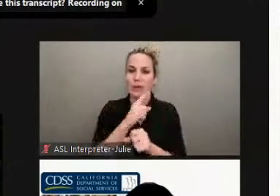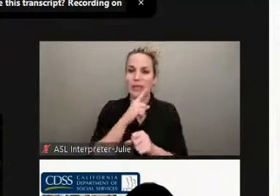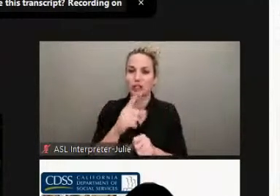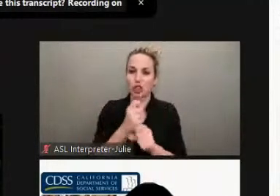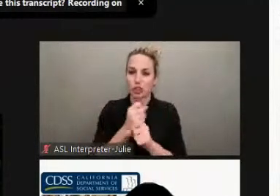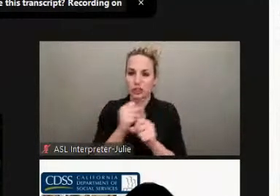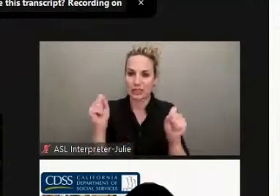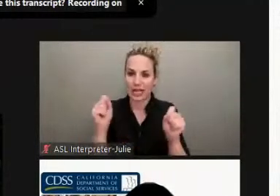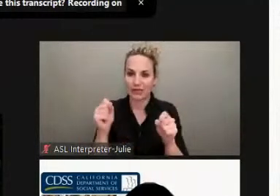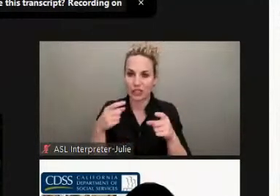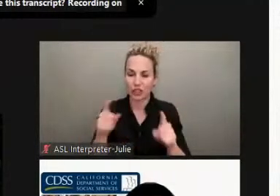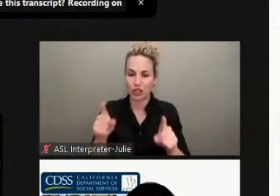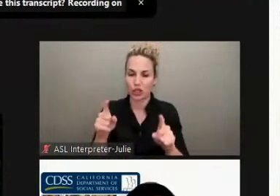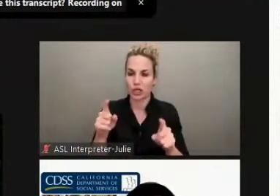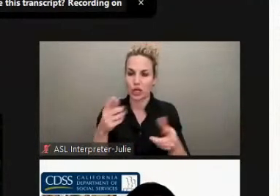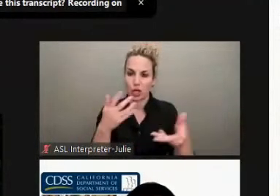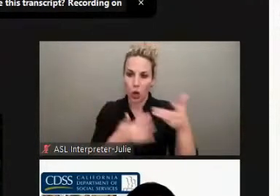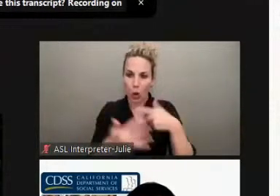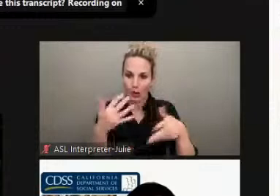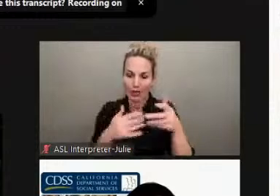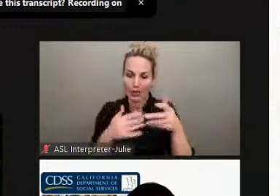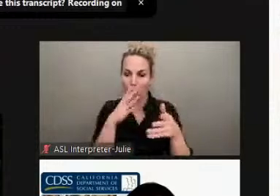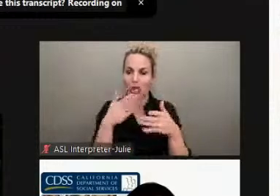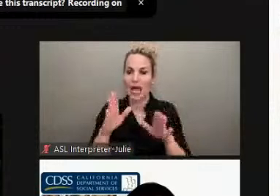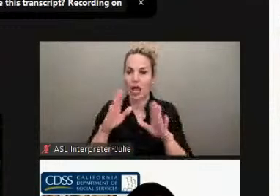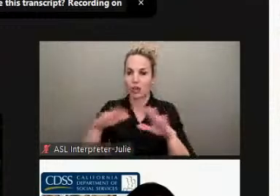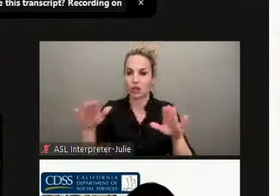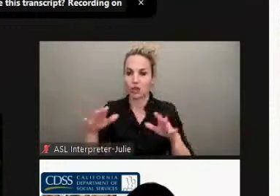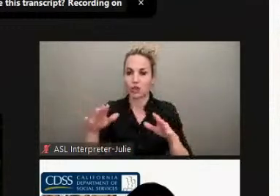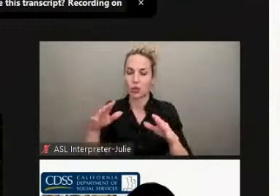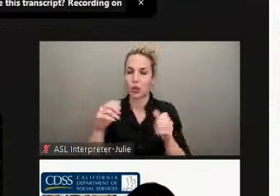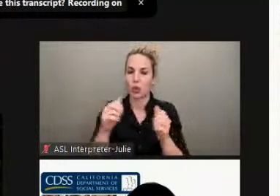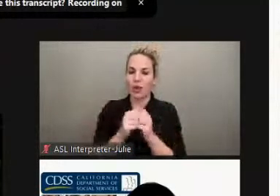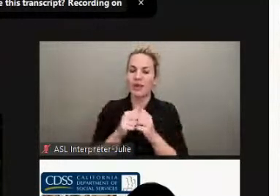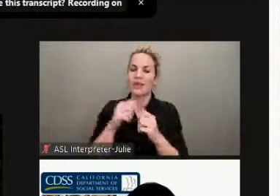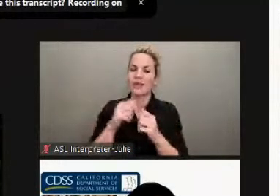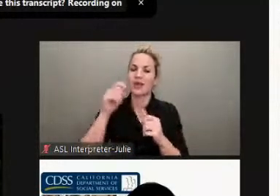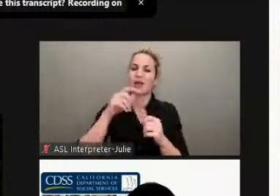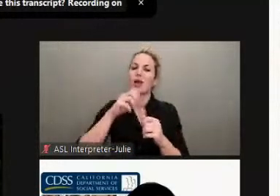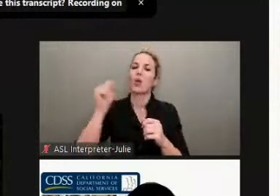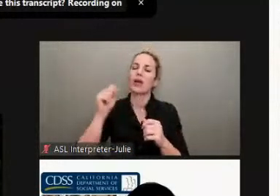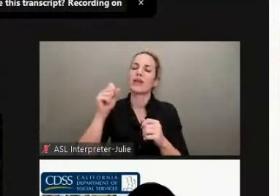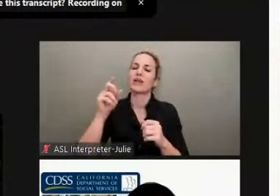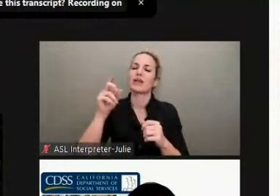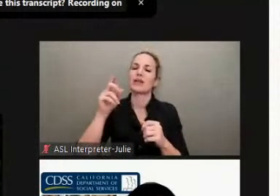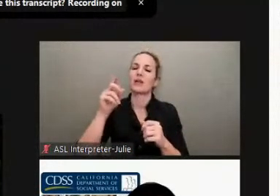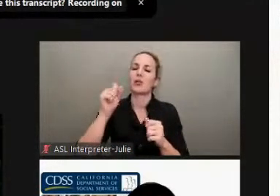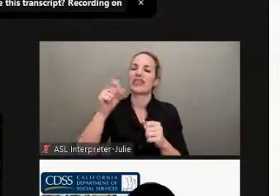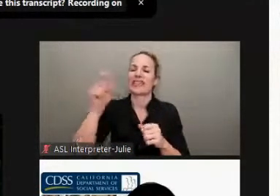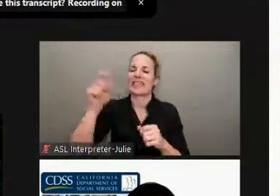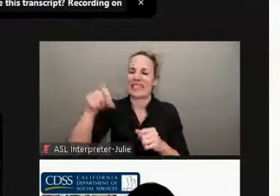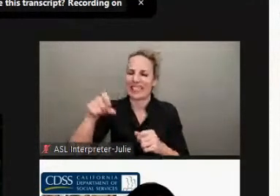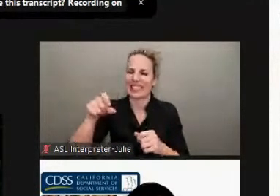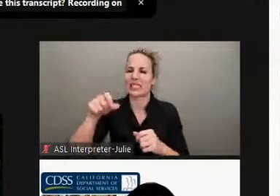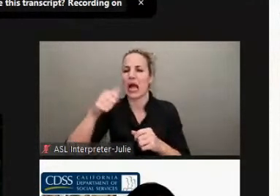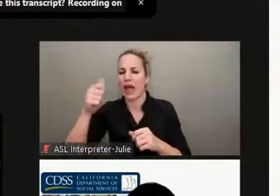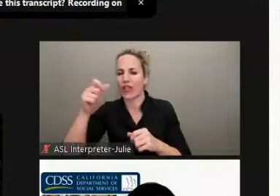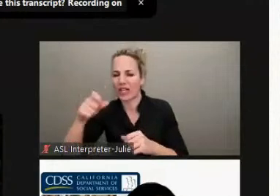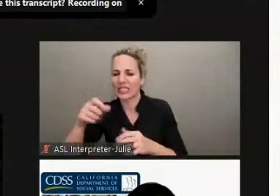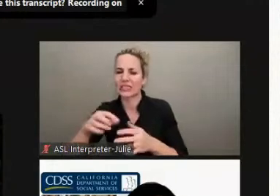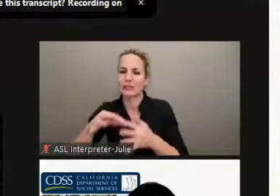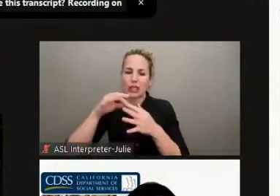safety during commingling and would allow children with exceptional needs and non-disabled children to simultaneously play